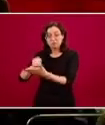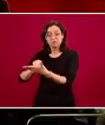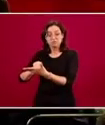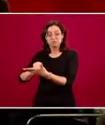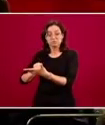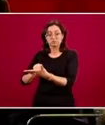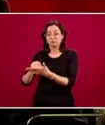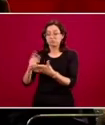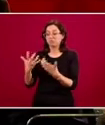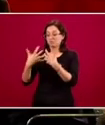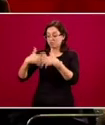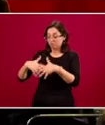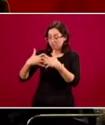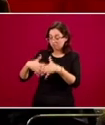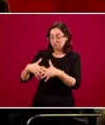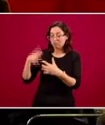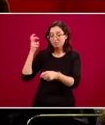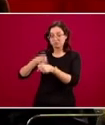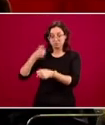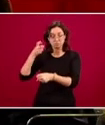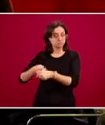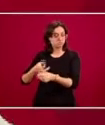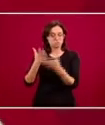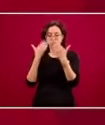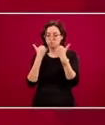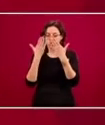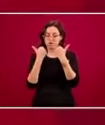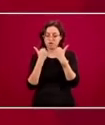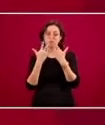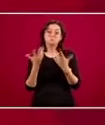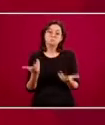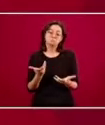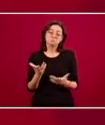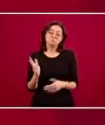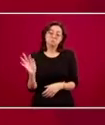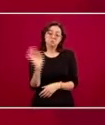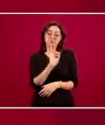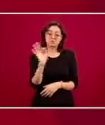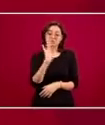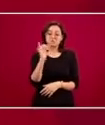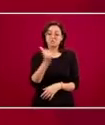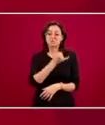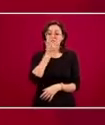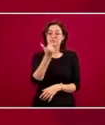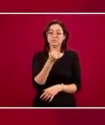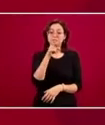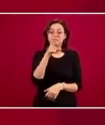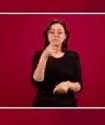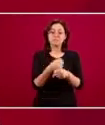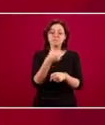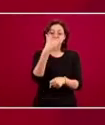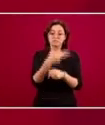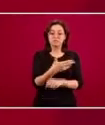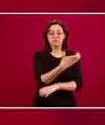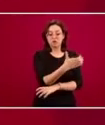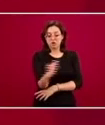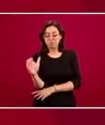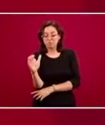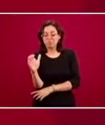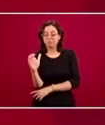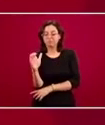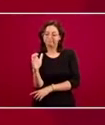and which activities are non-essential. And the manufacturing and distribution of beer is not